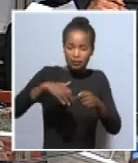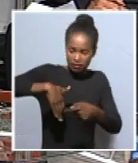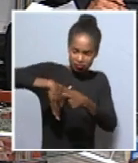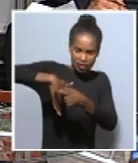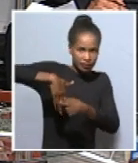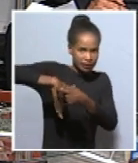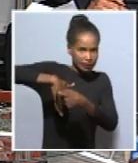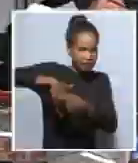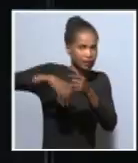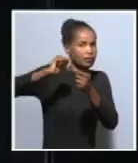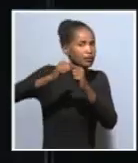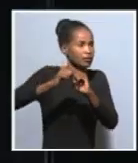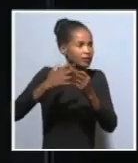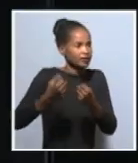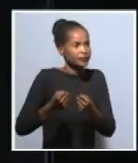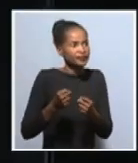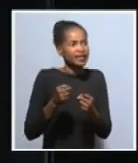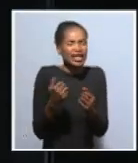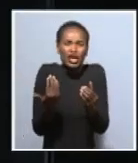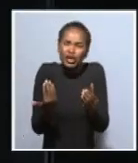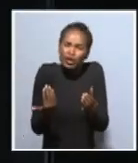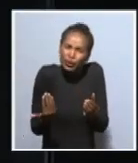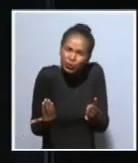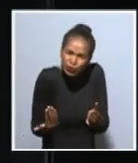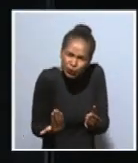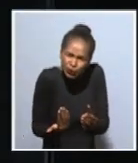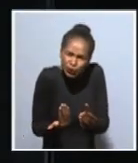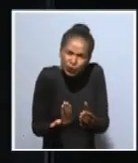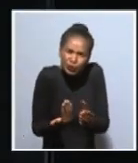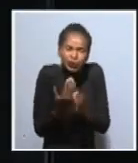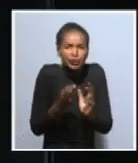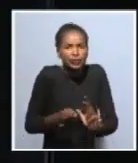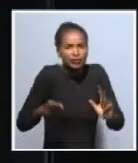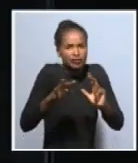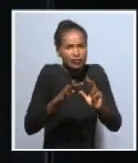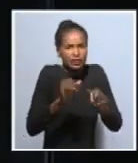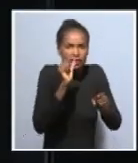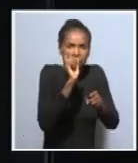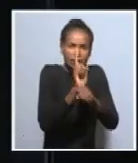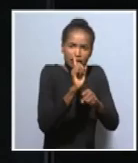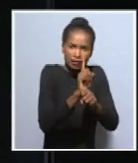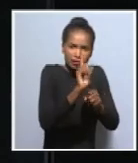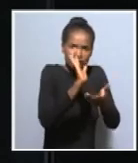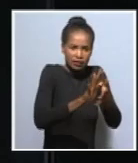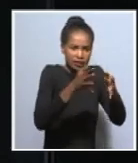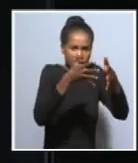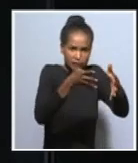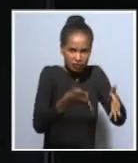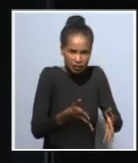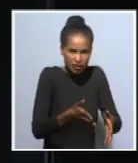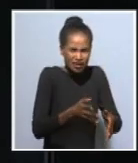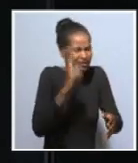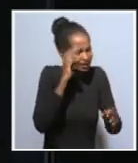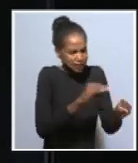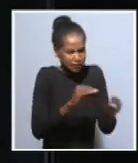those farmers, some of them who came from the rural areas, from the communal areas, who bought commercial